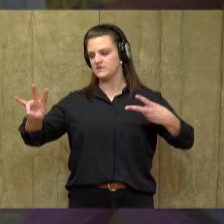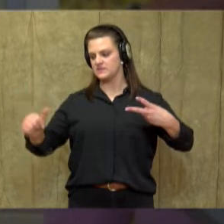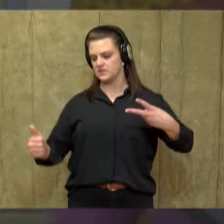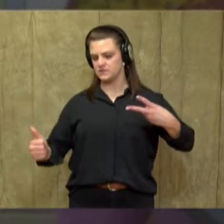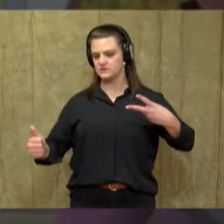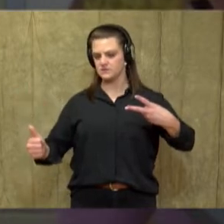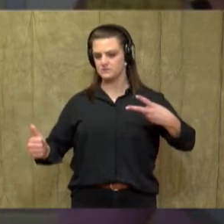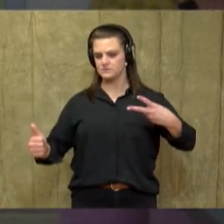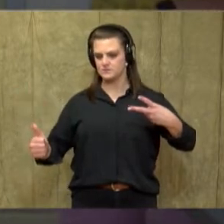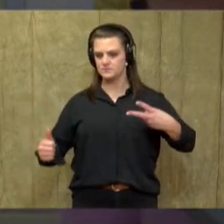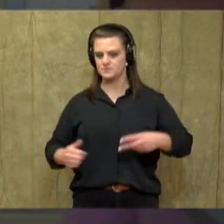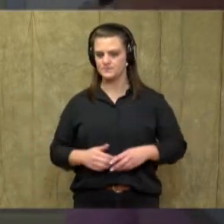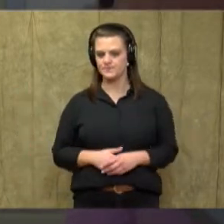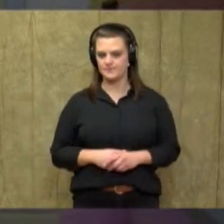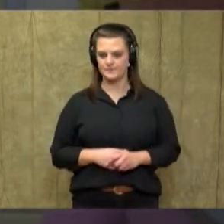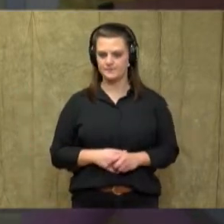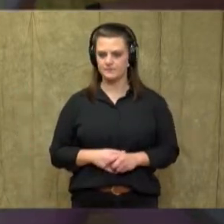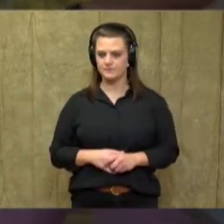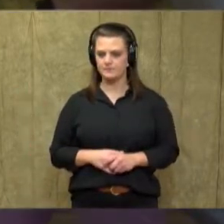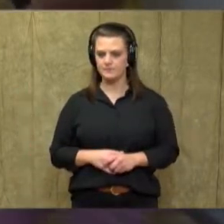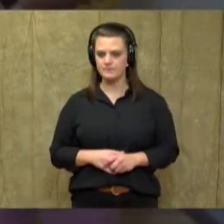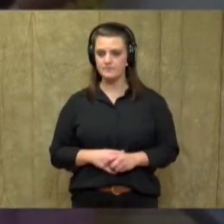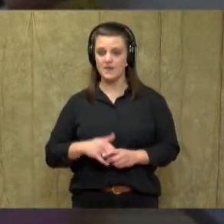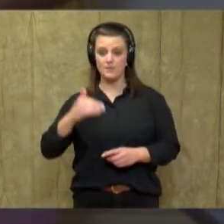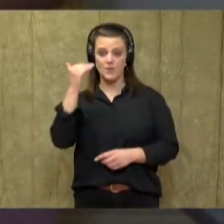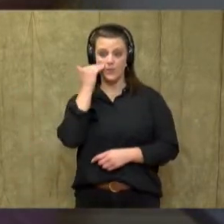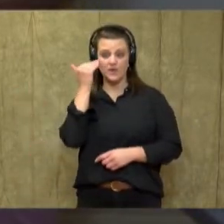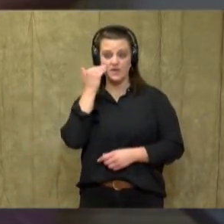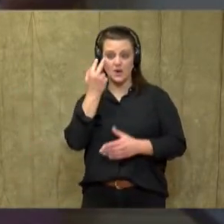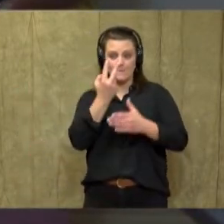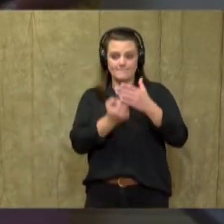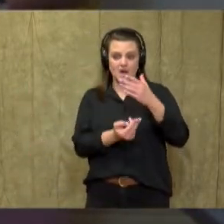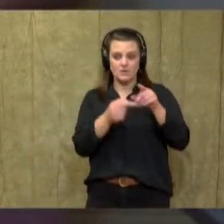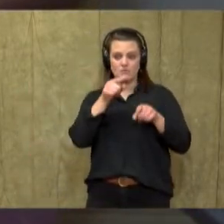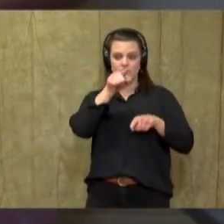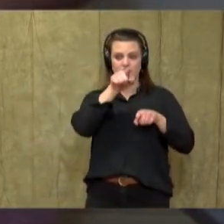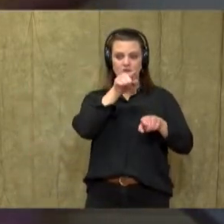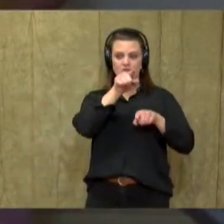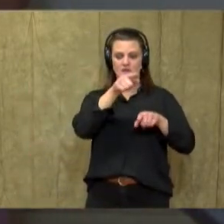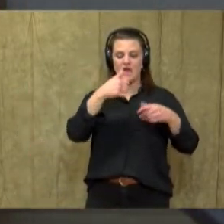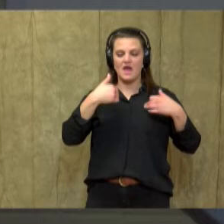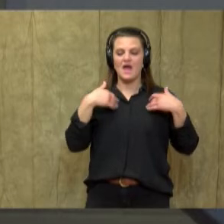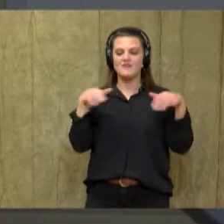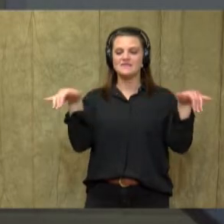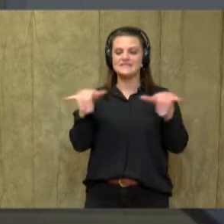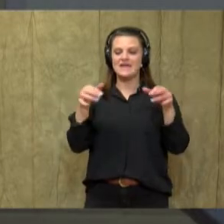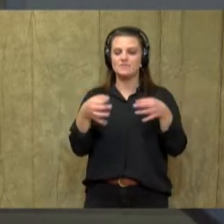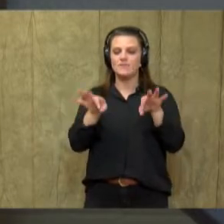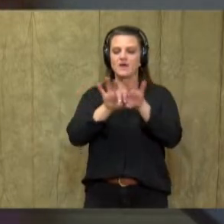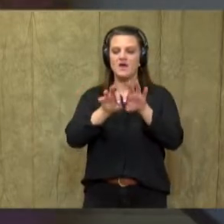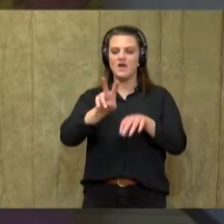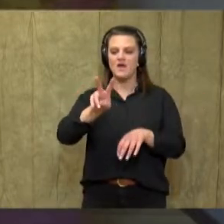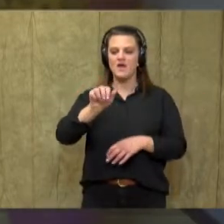7 tenths. But we know that both of these have the same